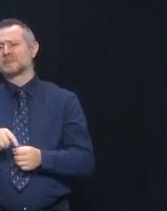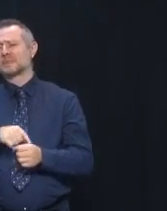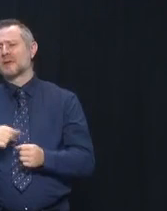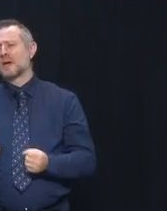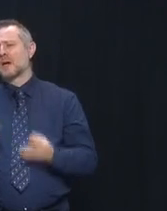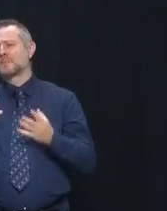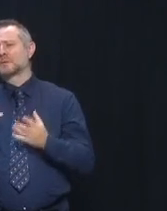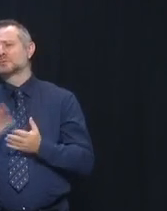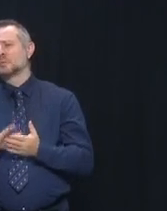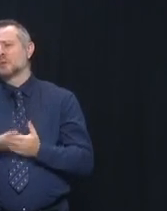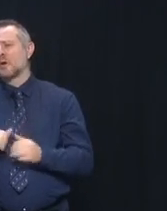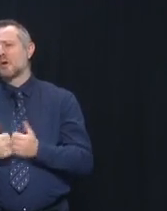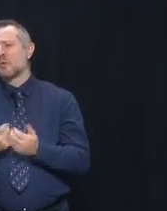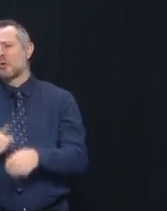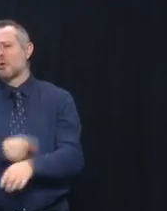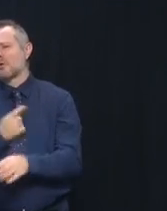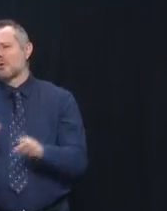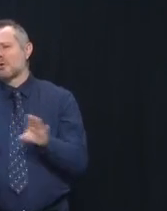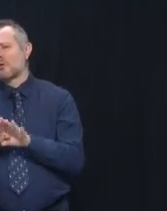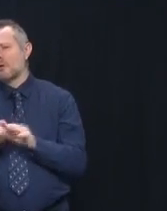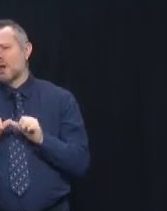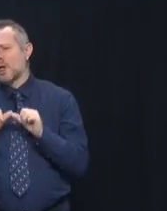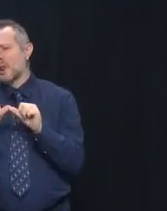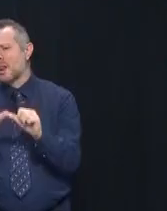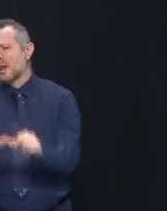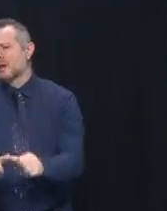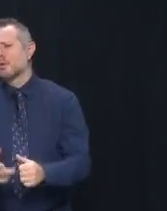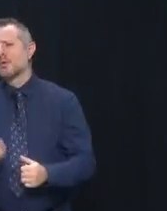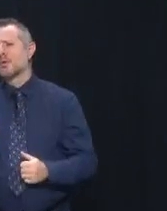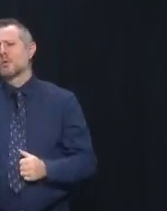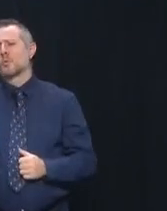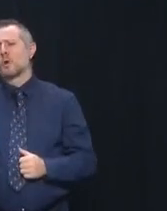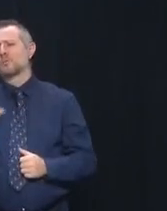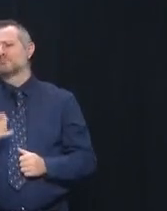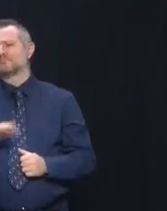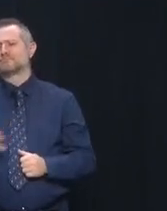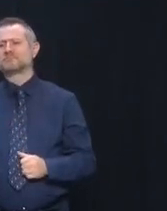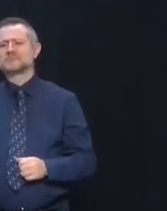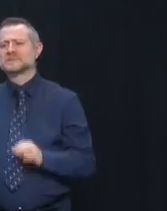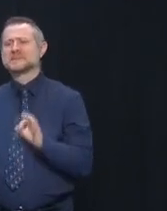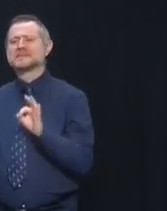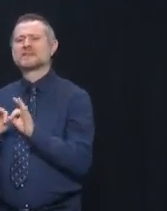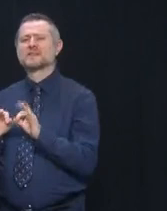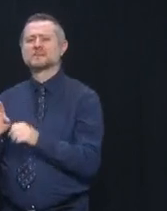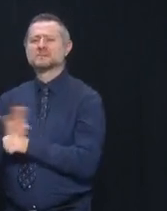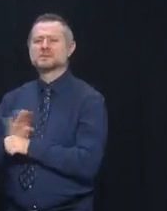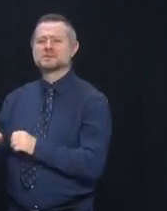why did you think now is not the time to really go after the essential businesses? I mean, do think you could do that as soon as this week?